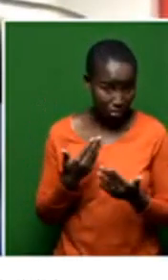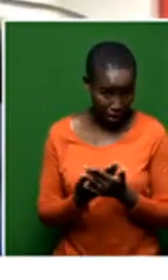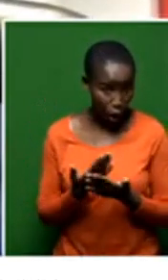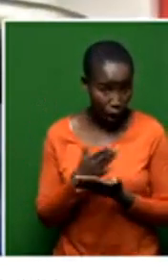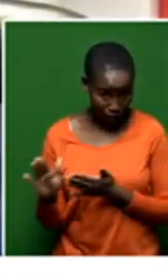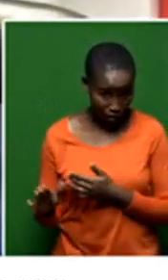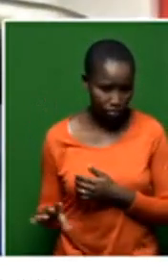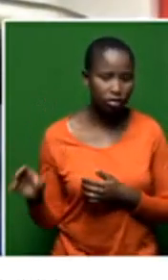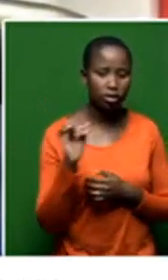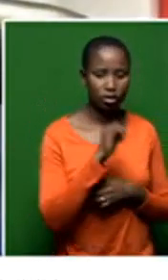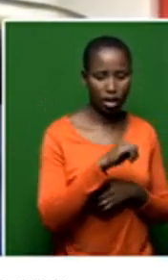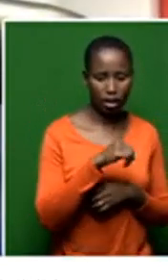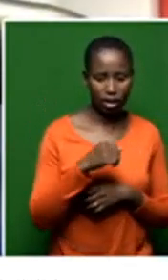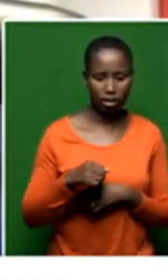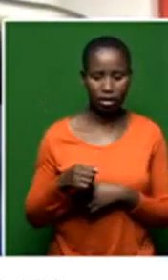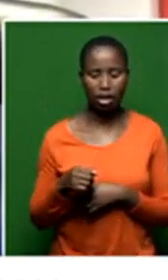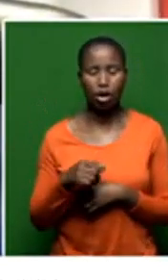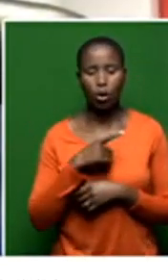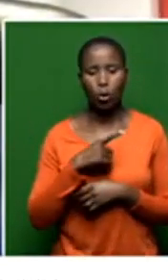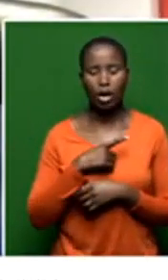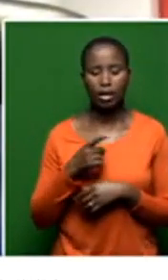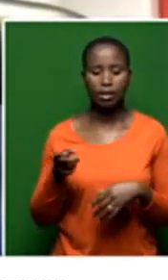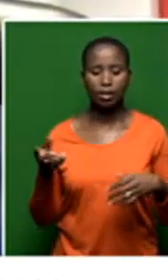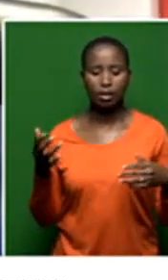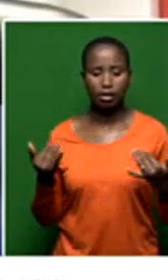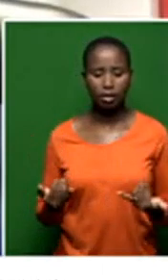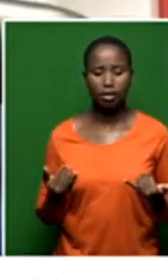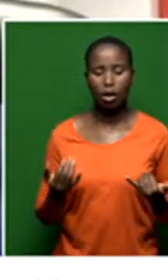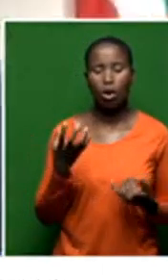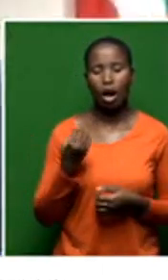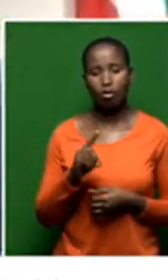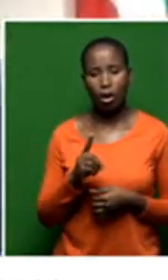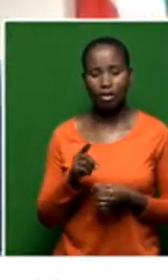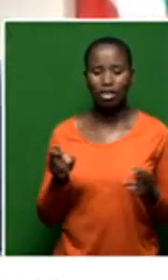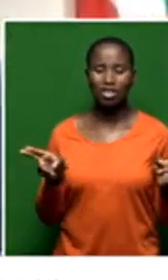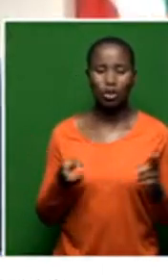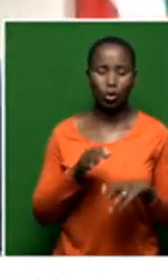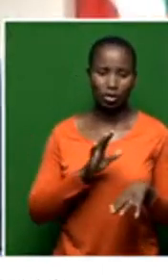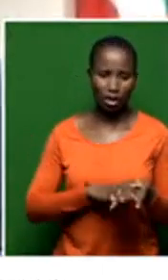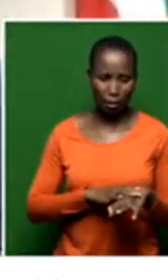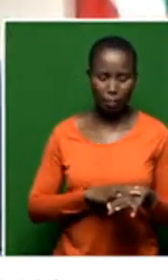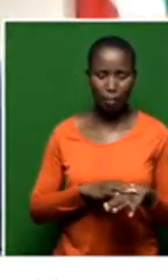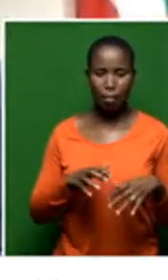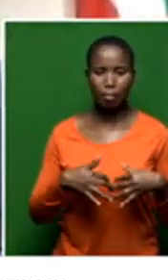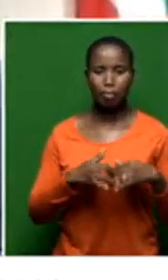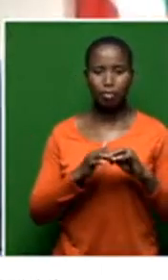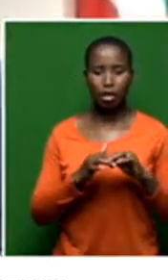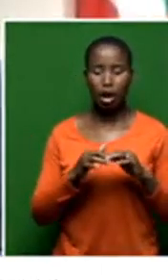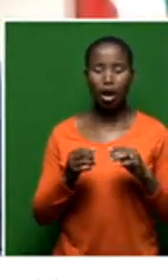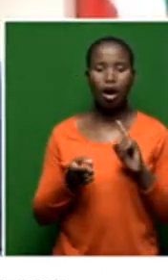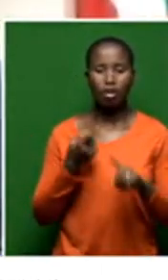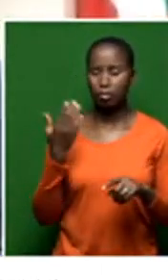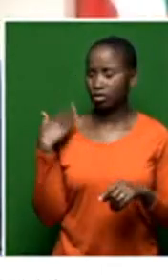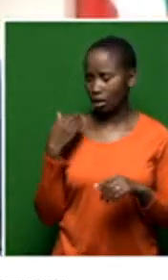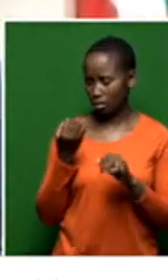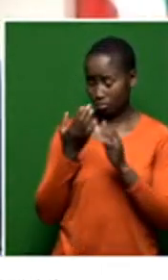Indeed, because the bulk of the spectrum that we are auctioning, we had provisionally or temporarily assigned it under the hard lockdown period.